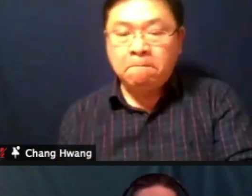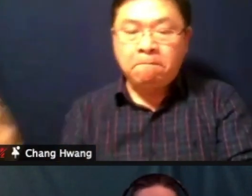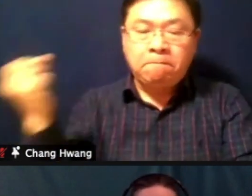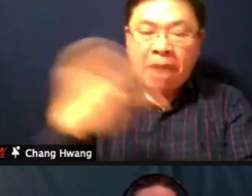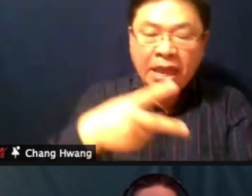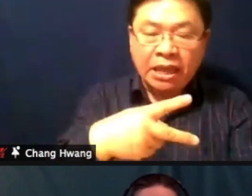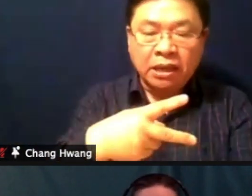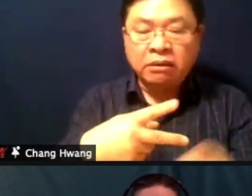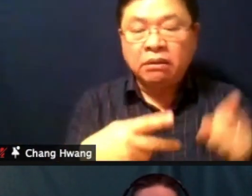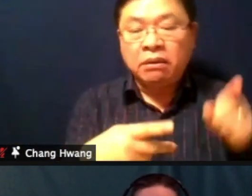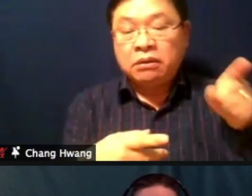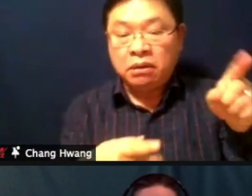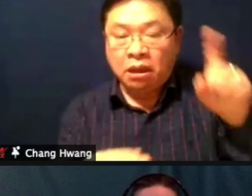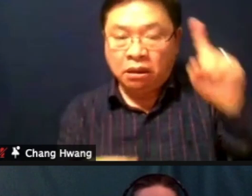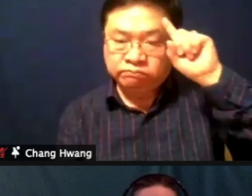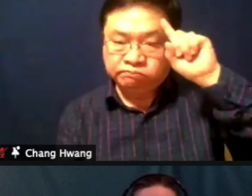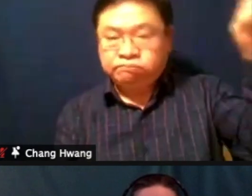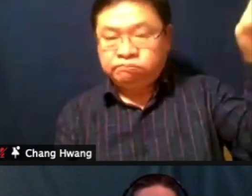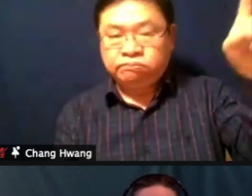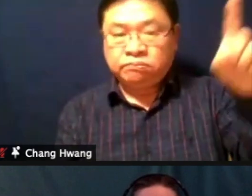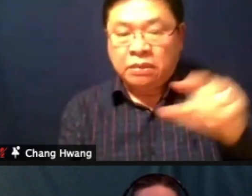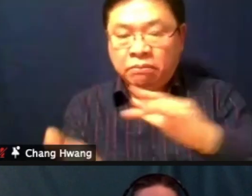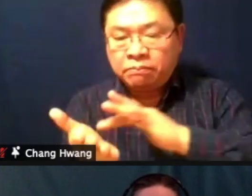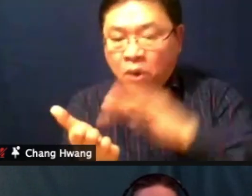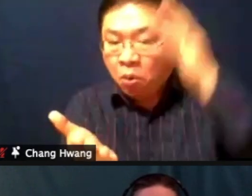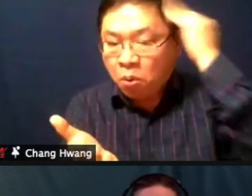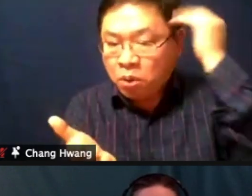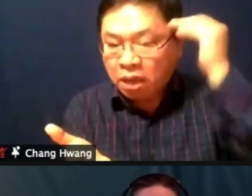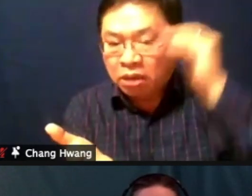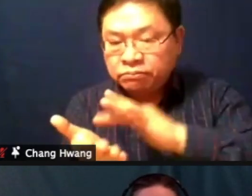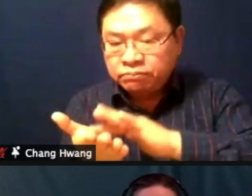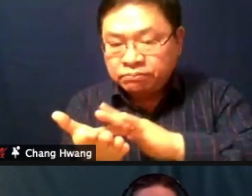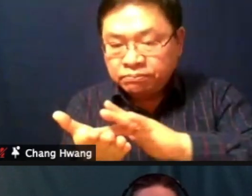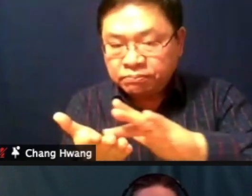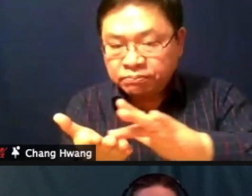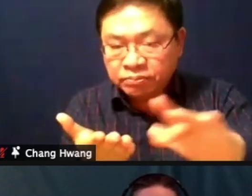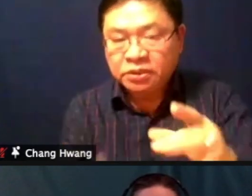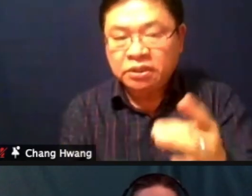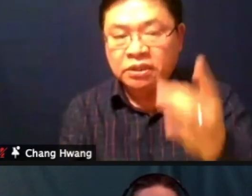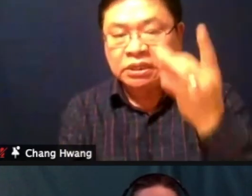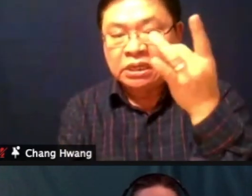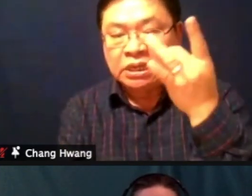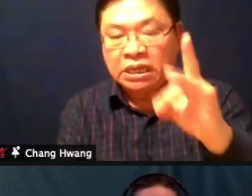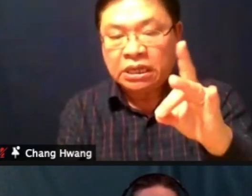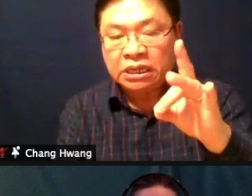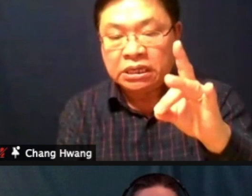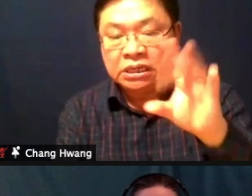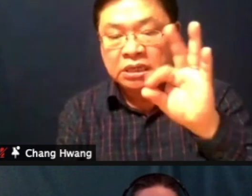So having gone to New York, learned Braille there, brought it back to Korea, it occurred to her,